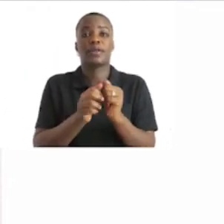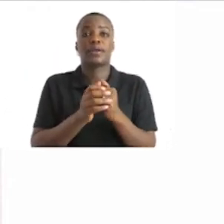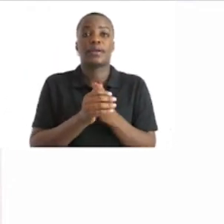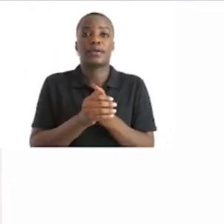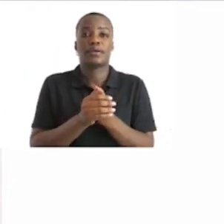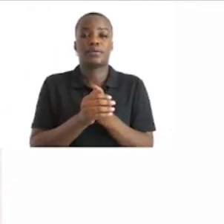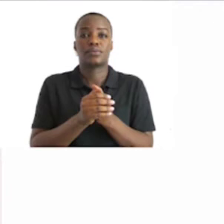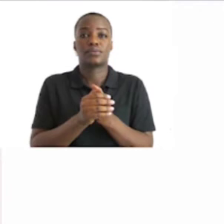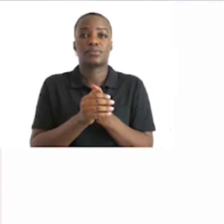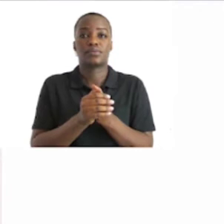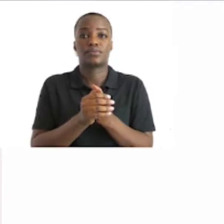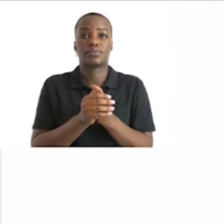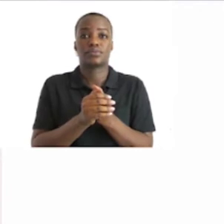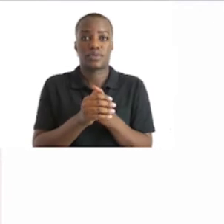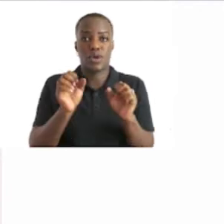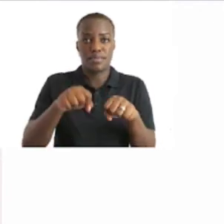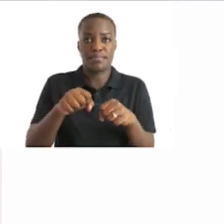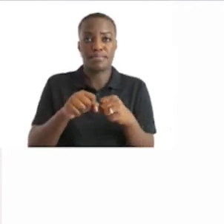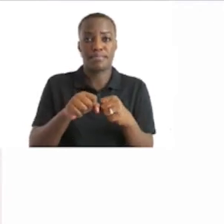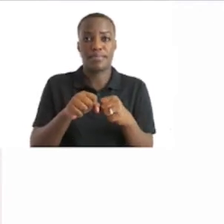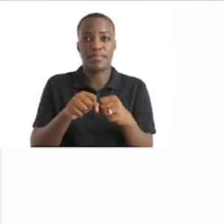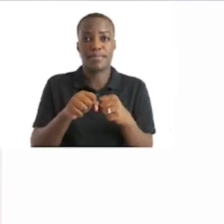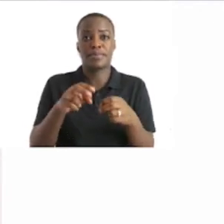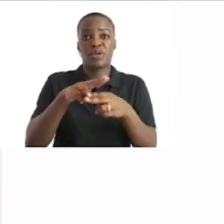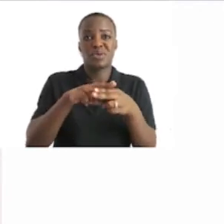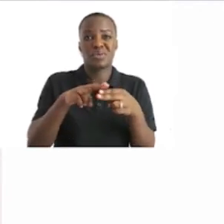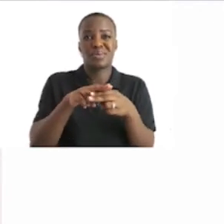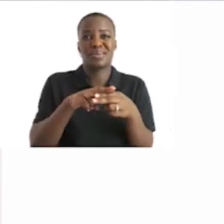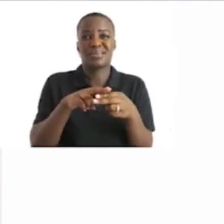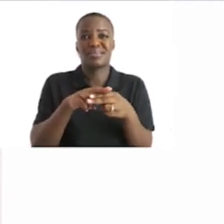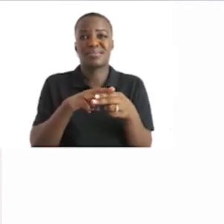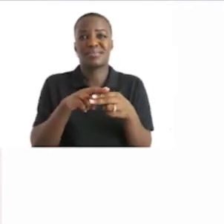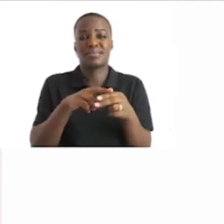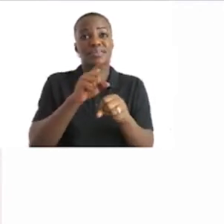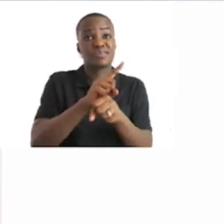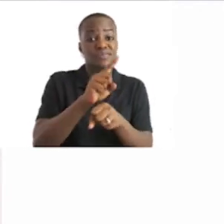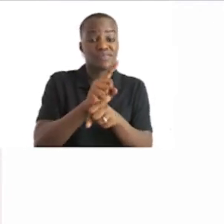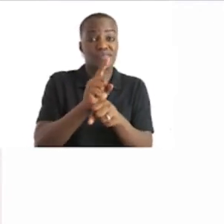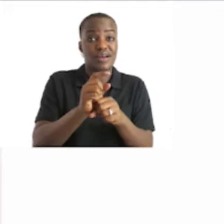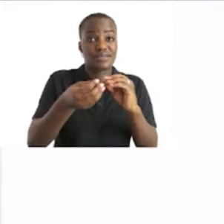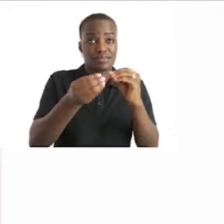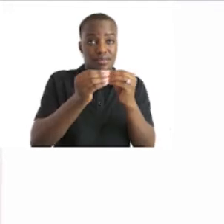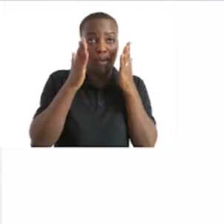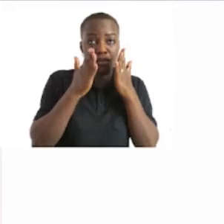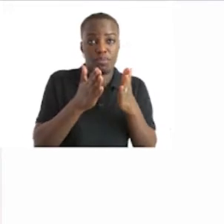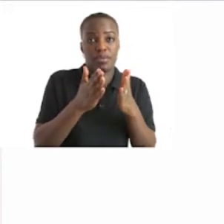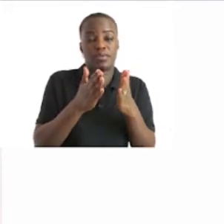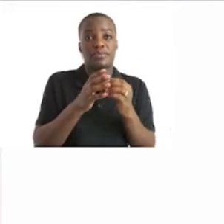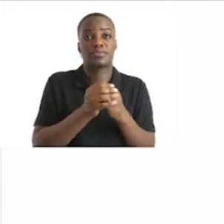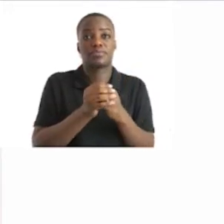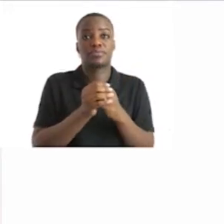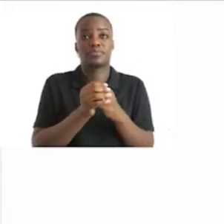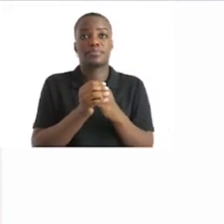that sum, but we are also going to use the first digit. Let's turn